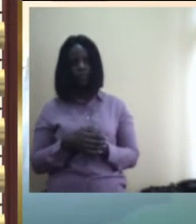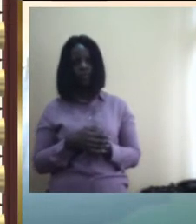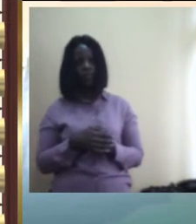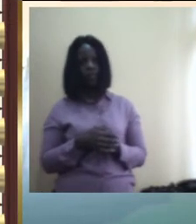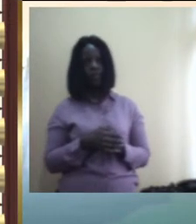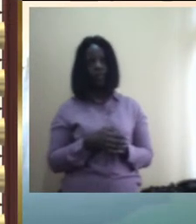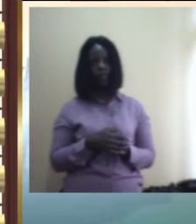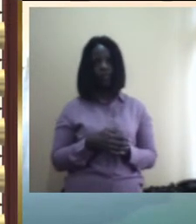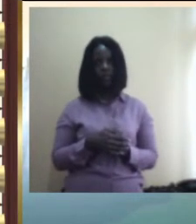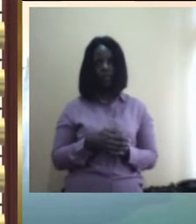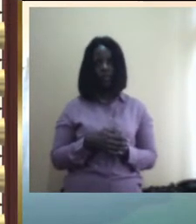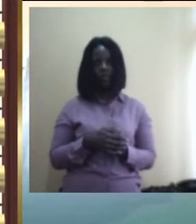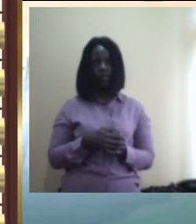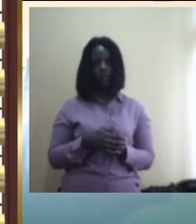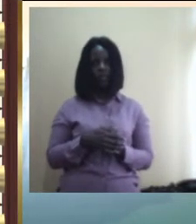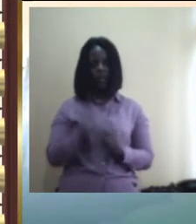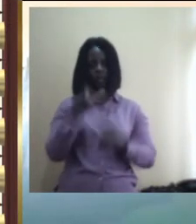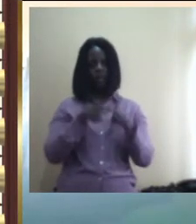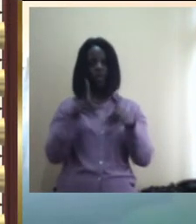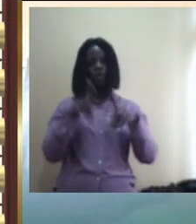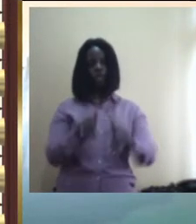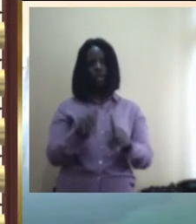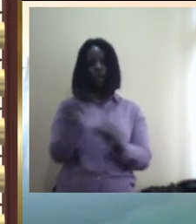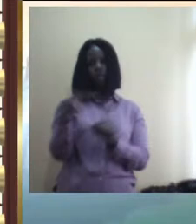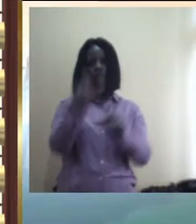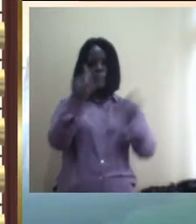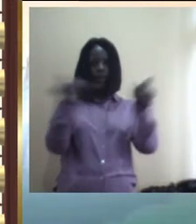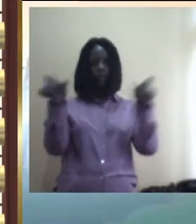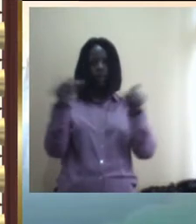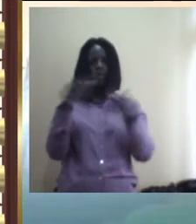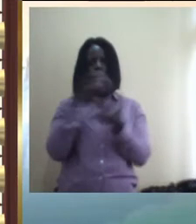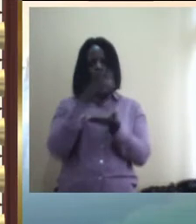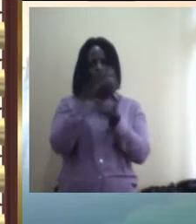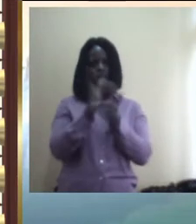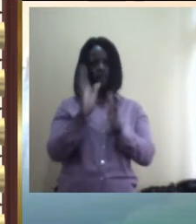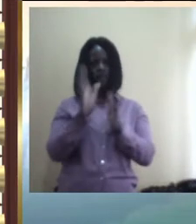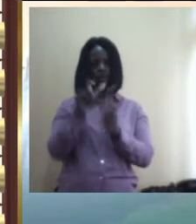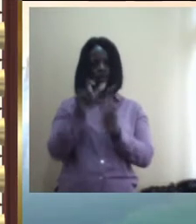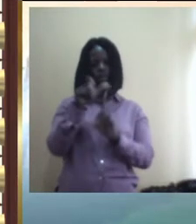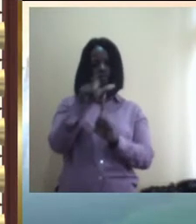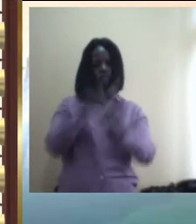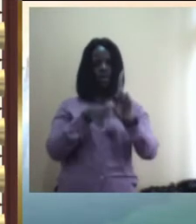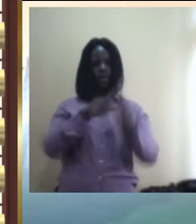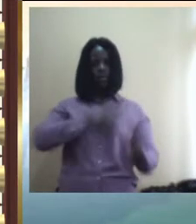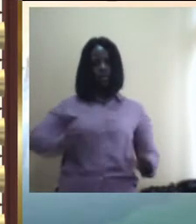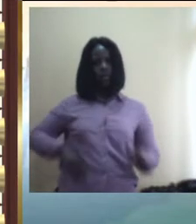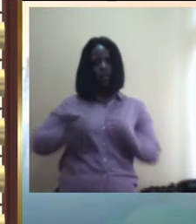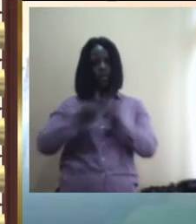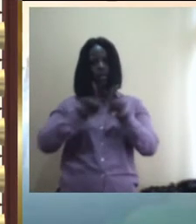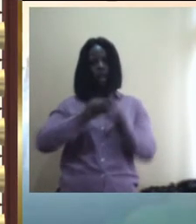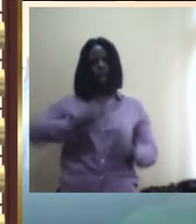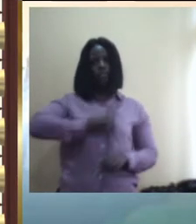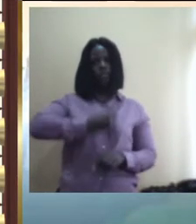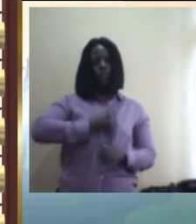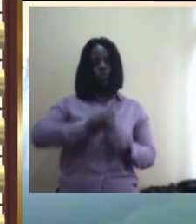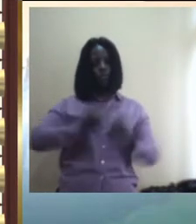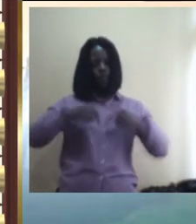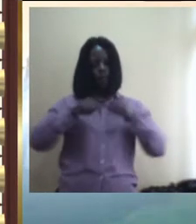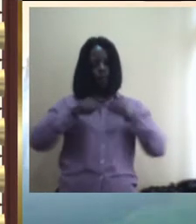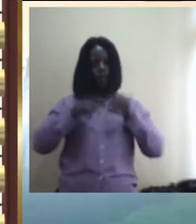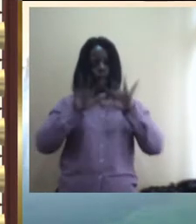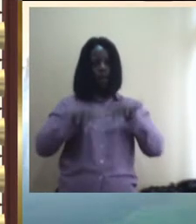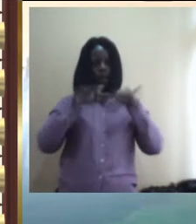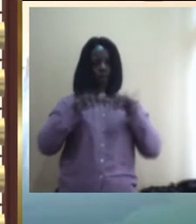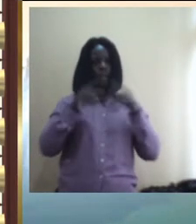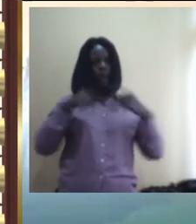Honorable Chair, fellow citizens, we have confirmed to the Premier and our youth parliament that we